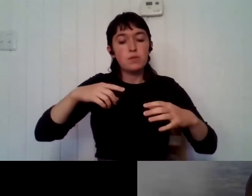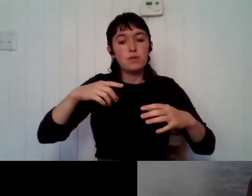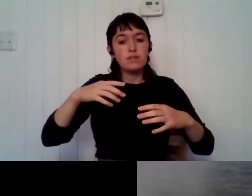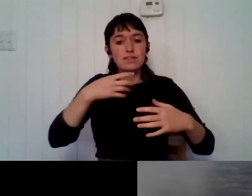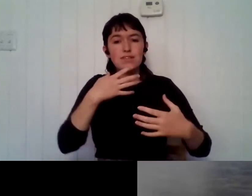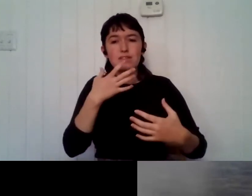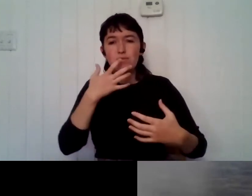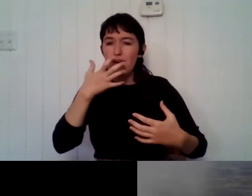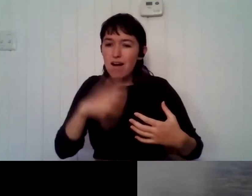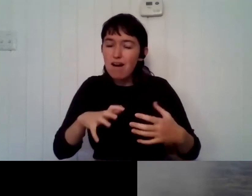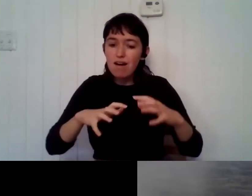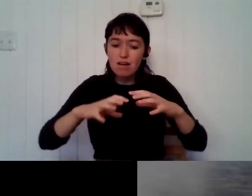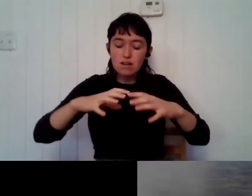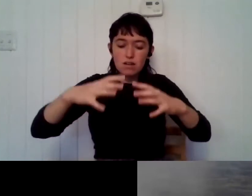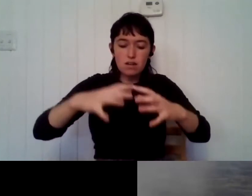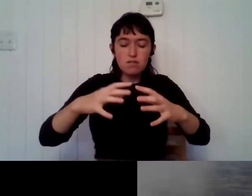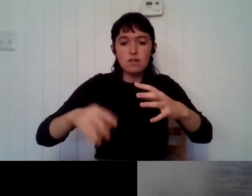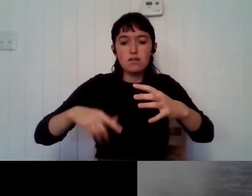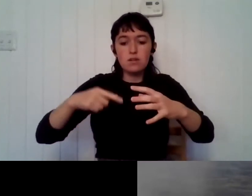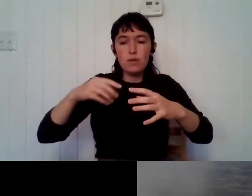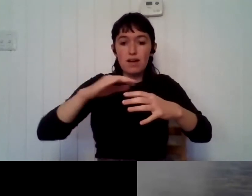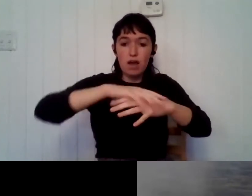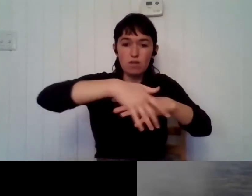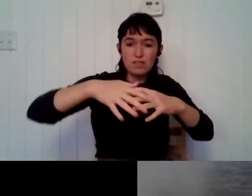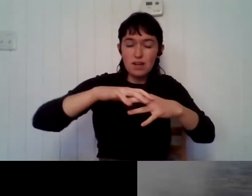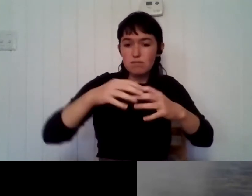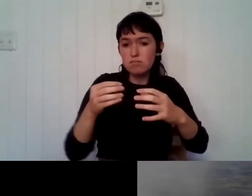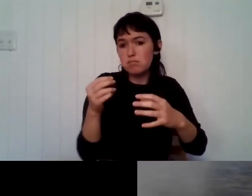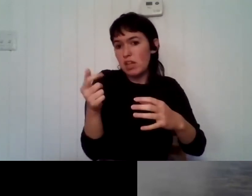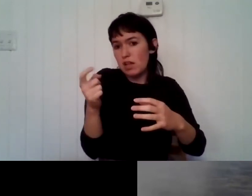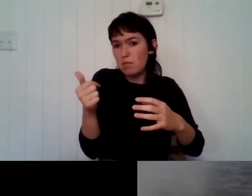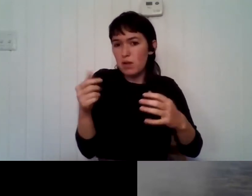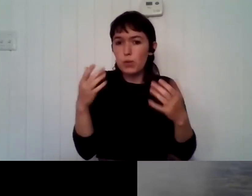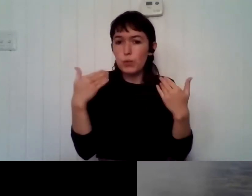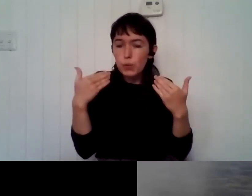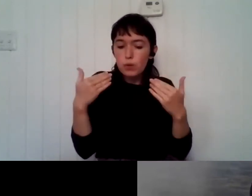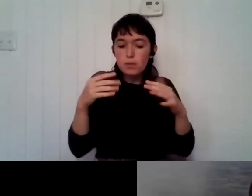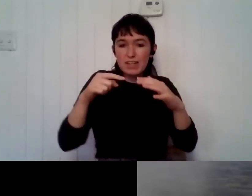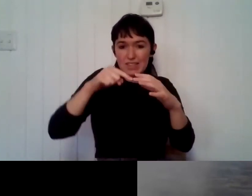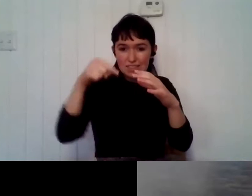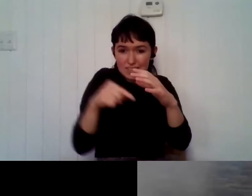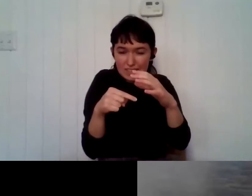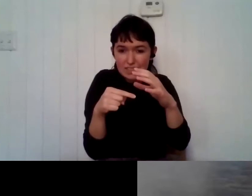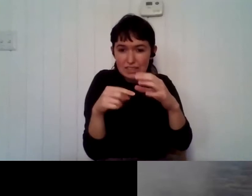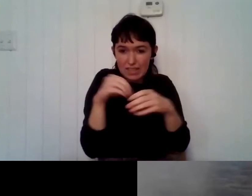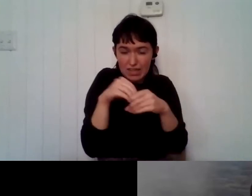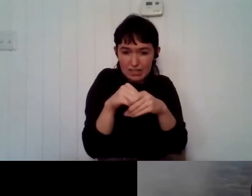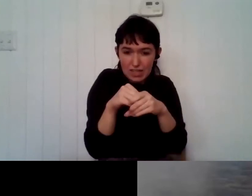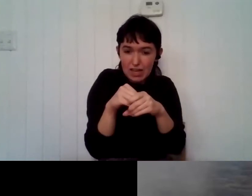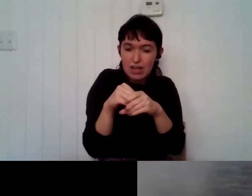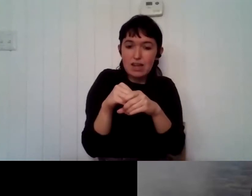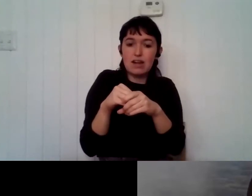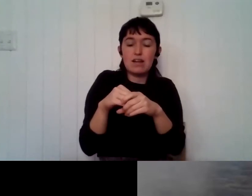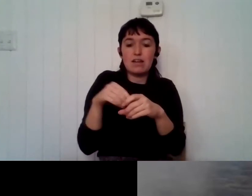is a little bit cooler, but then you measure the temperature with, for example, a thermometer. You try scraping at it